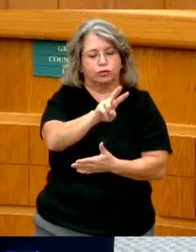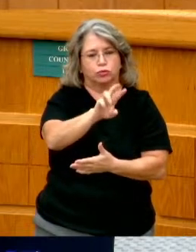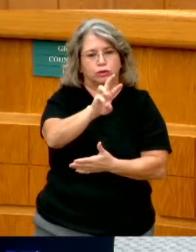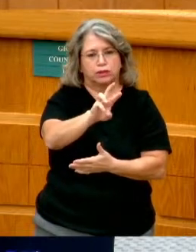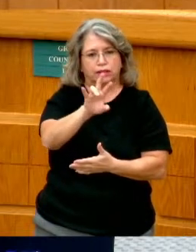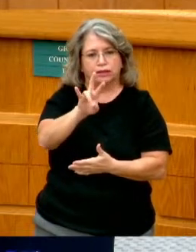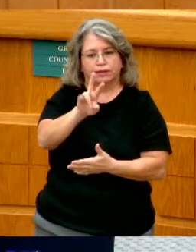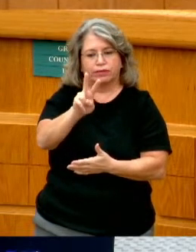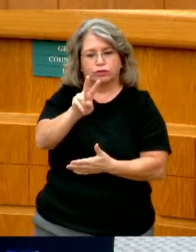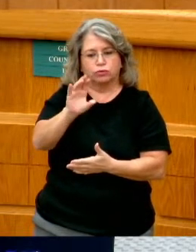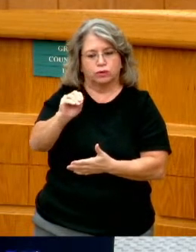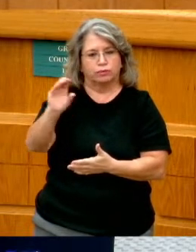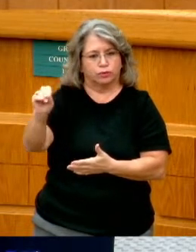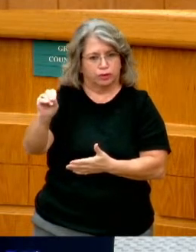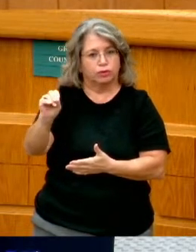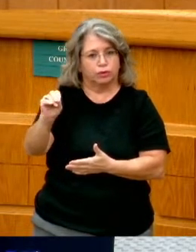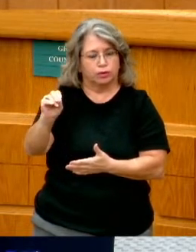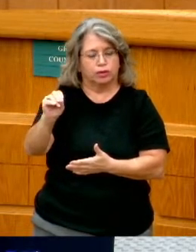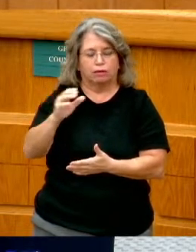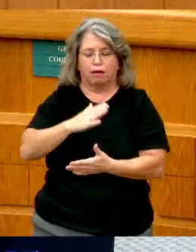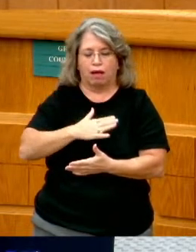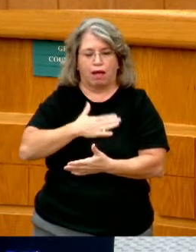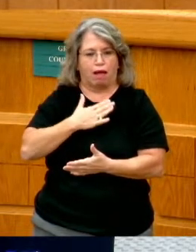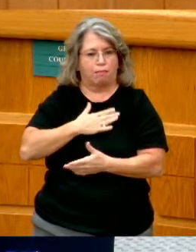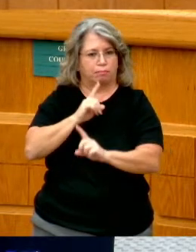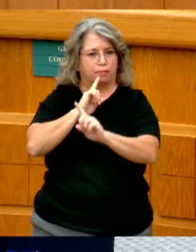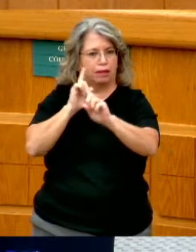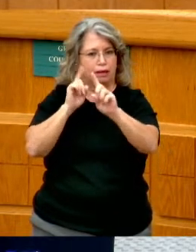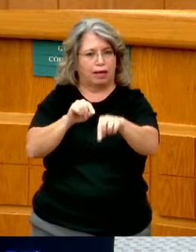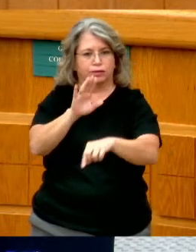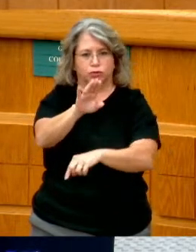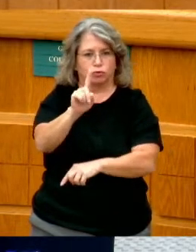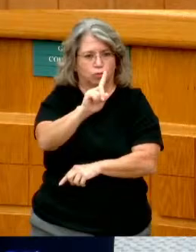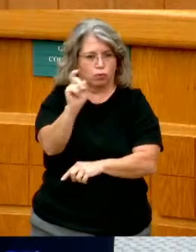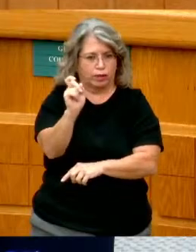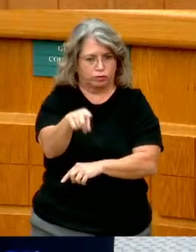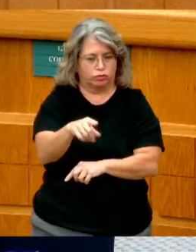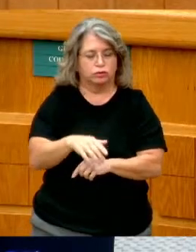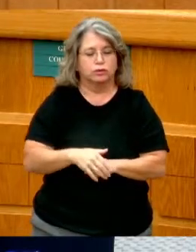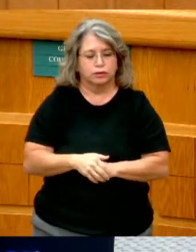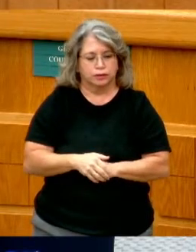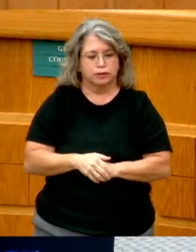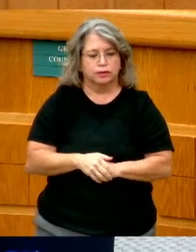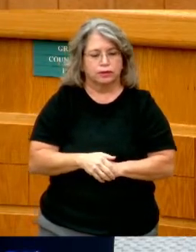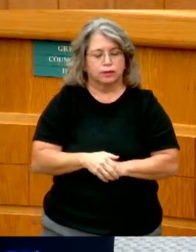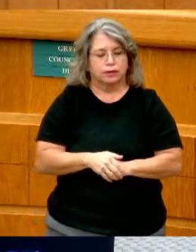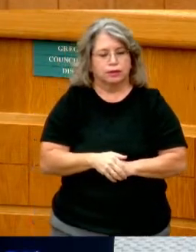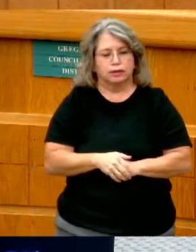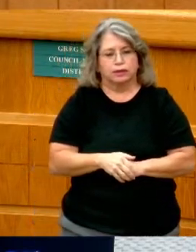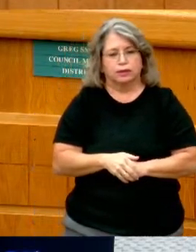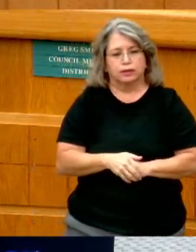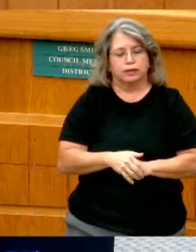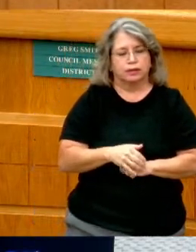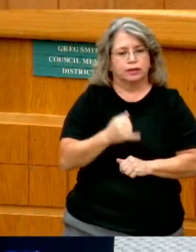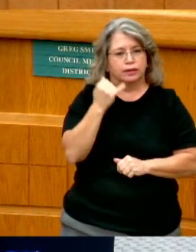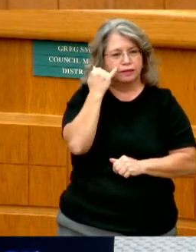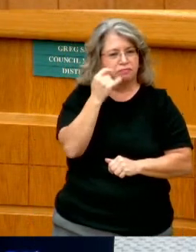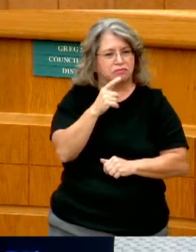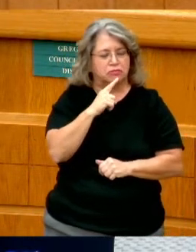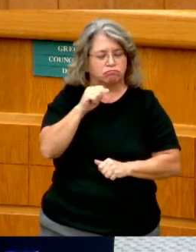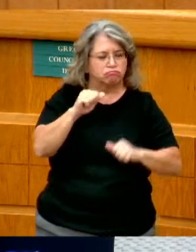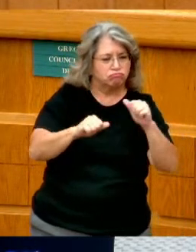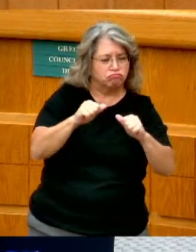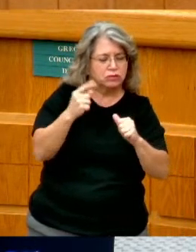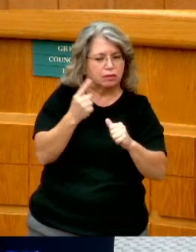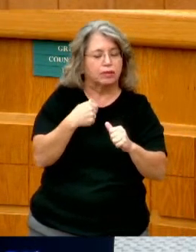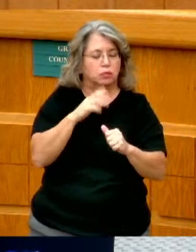826-7200, and we are very, very happy to answer whatever questions you may have that you're not certain of. So with